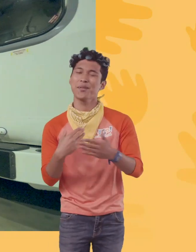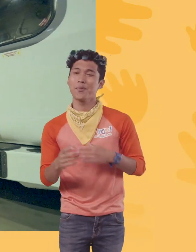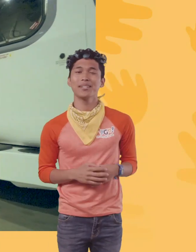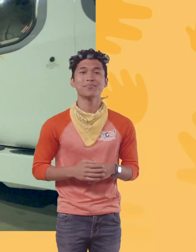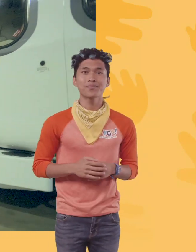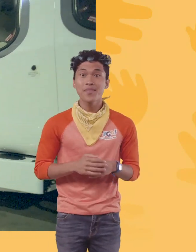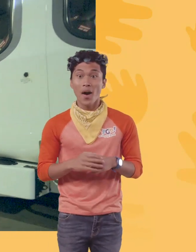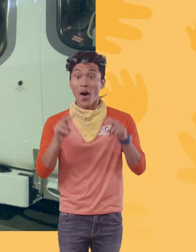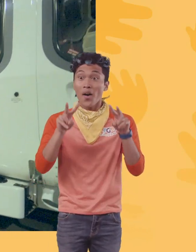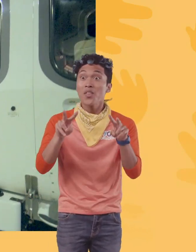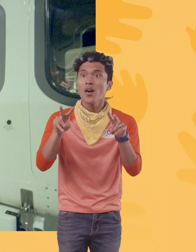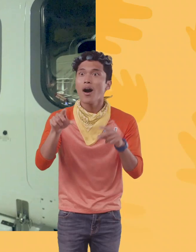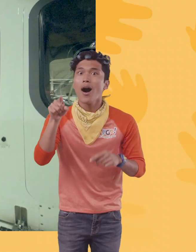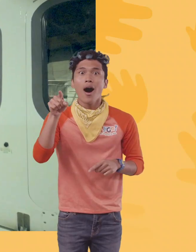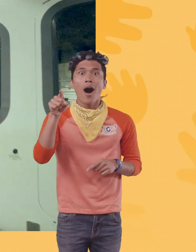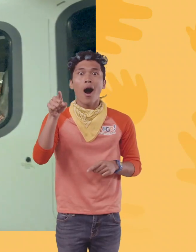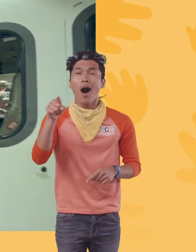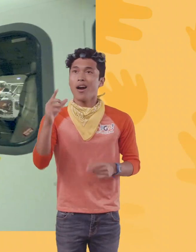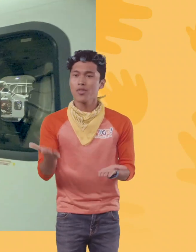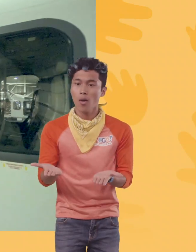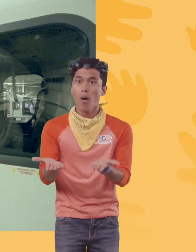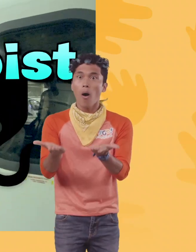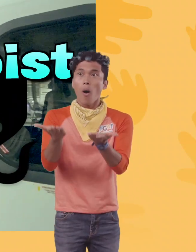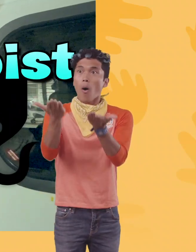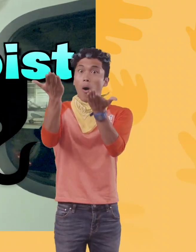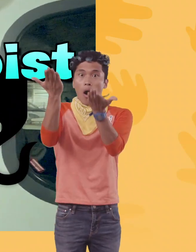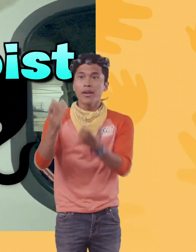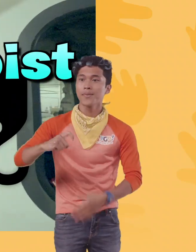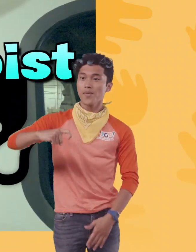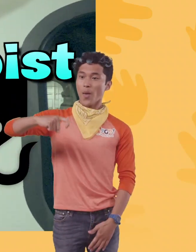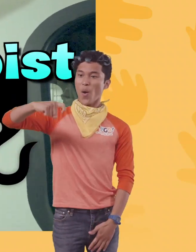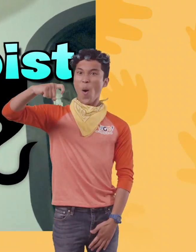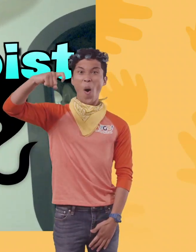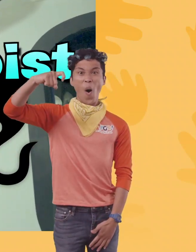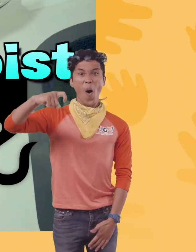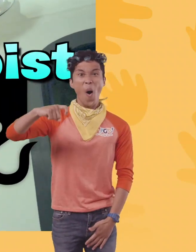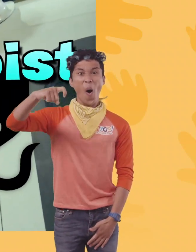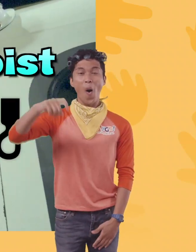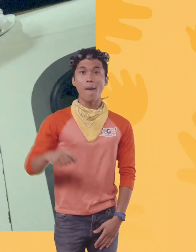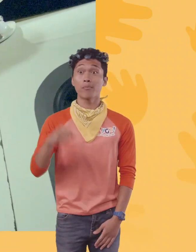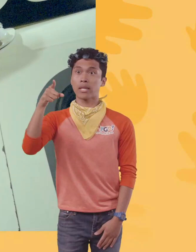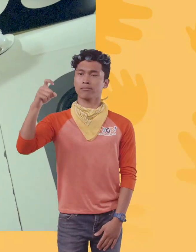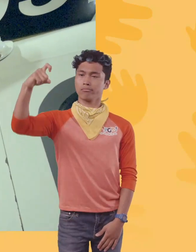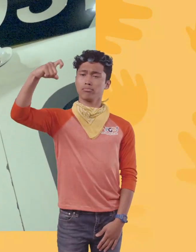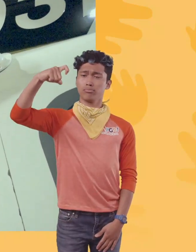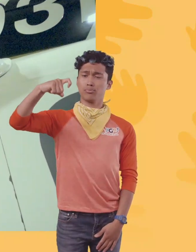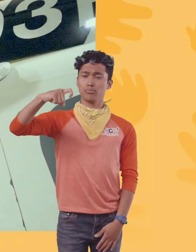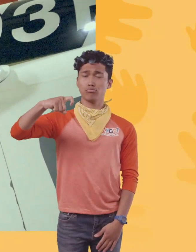Okay, anyways, look at this. This is the hoist. Whoa, it goes